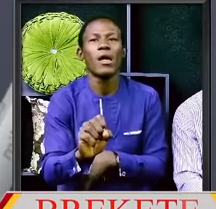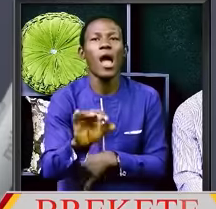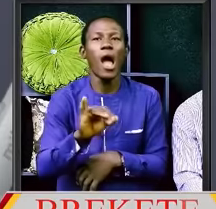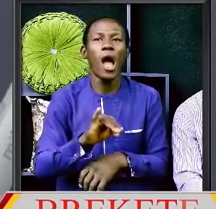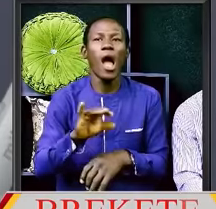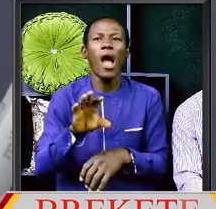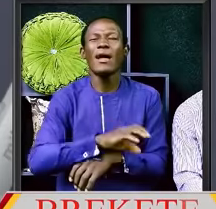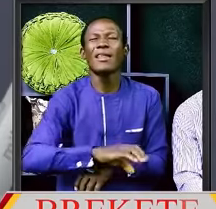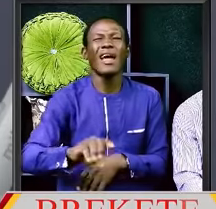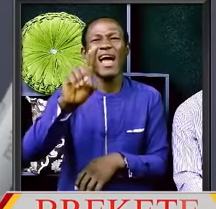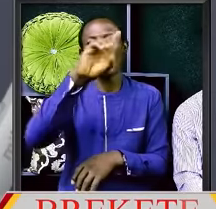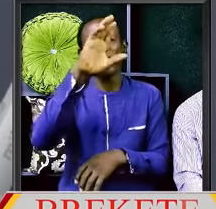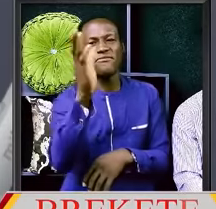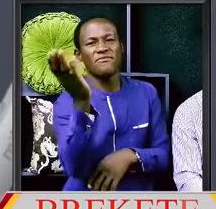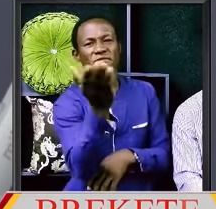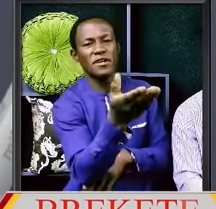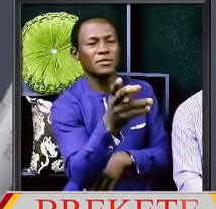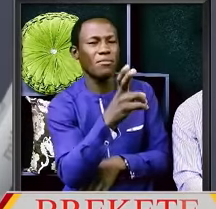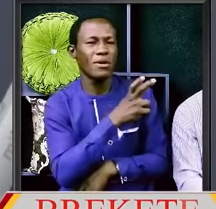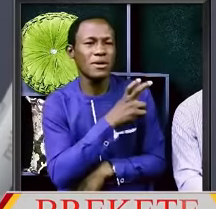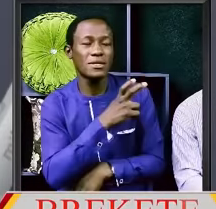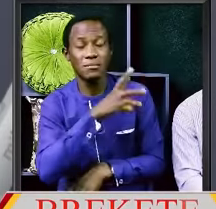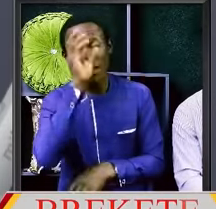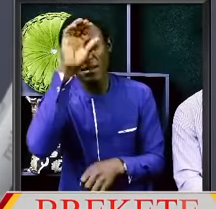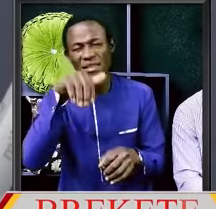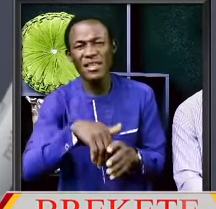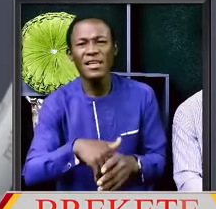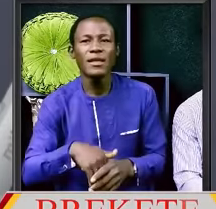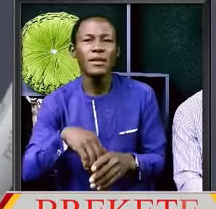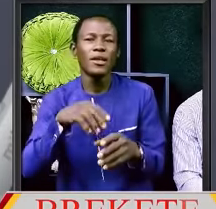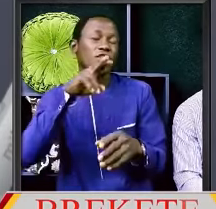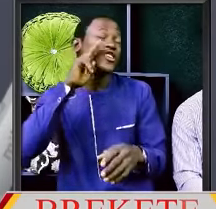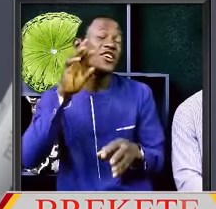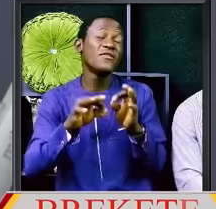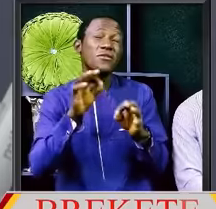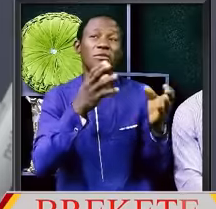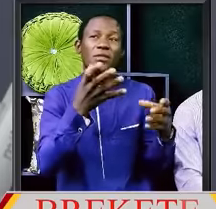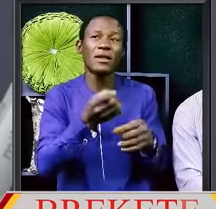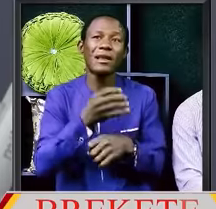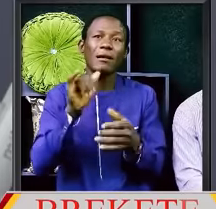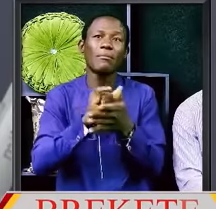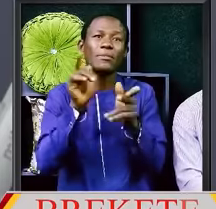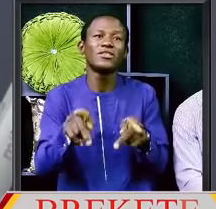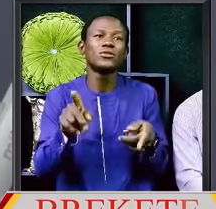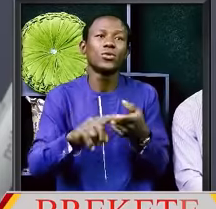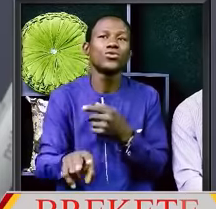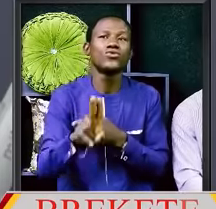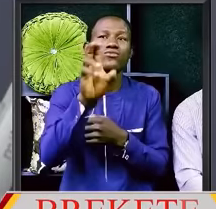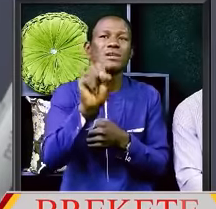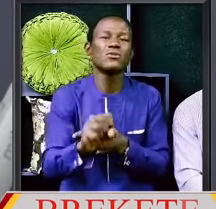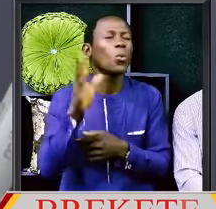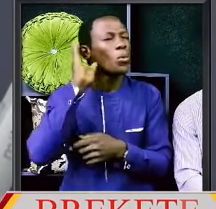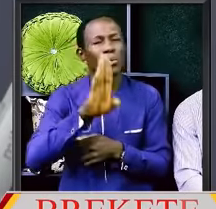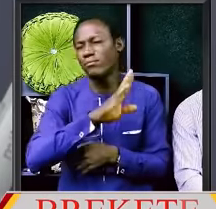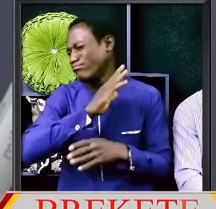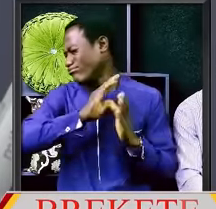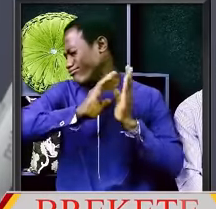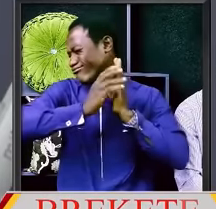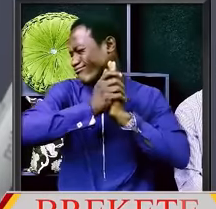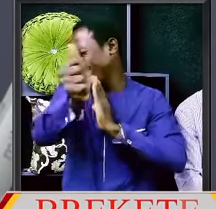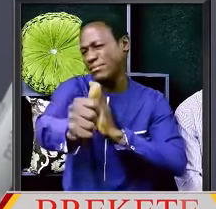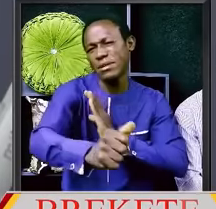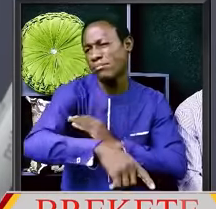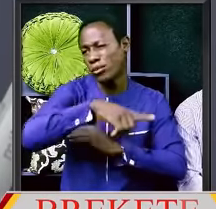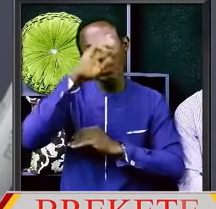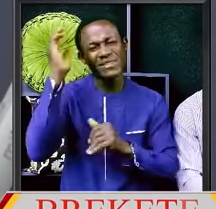An average policeman for Nigeria, if you carry and go US, na champion he go be. Because everything they okay for him. You know they